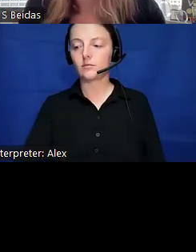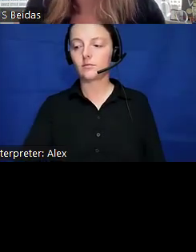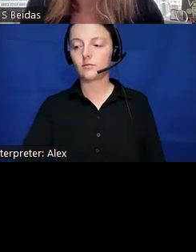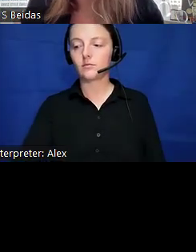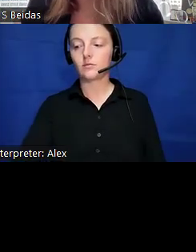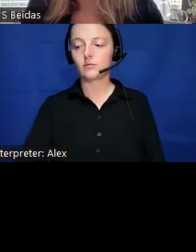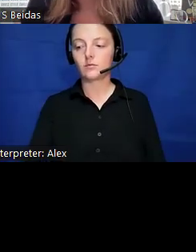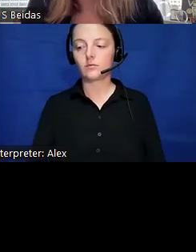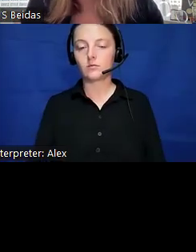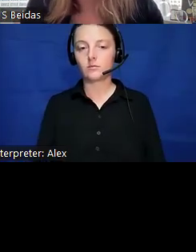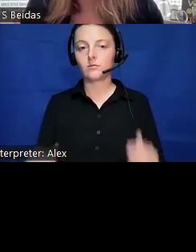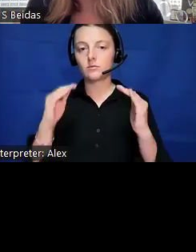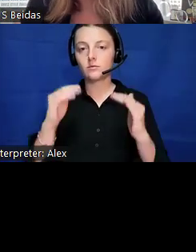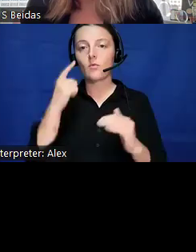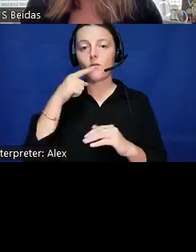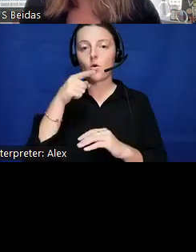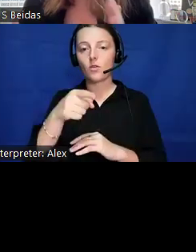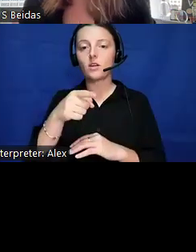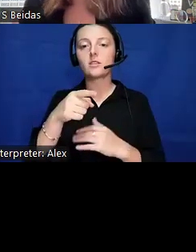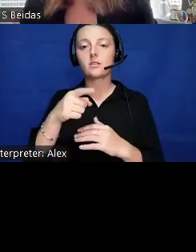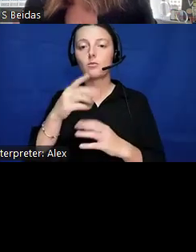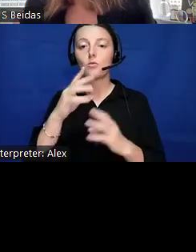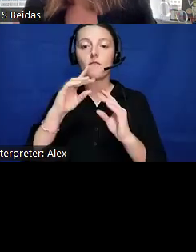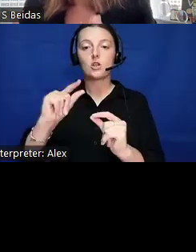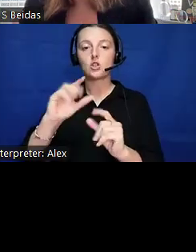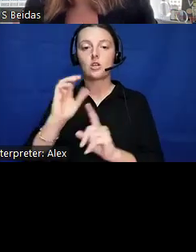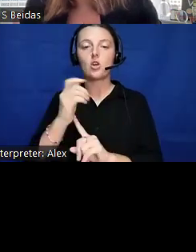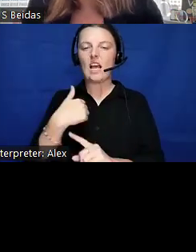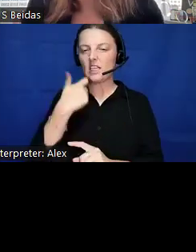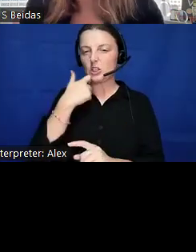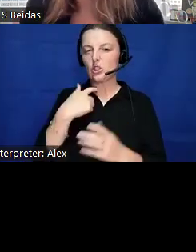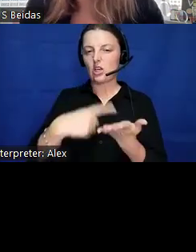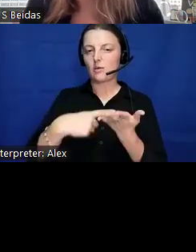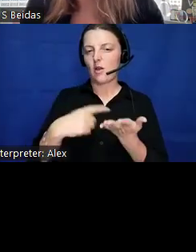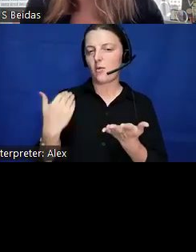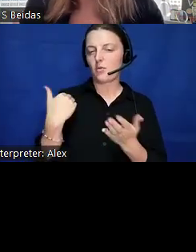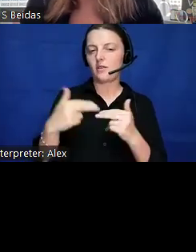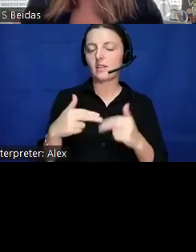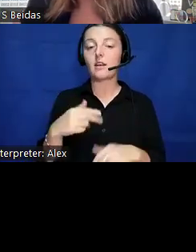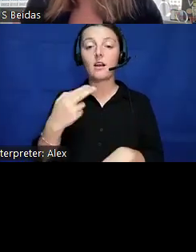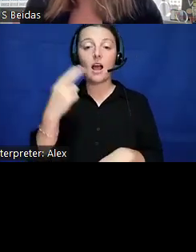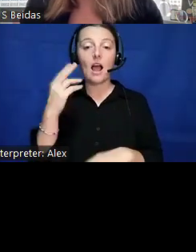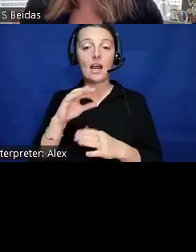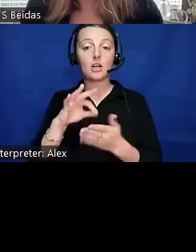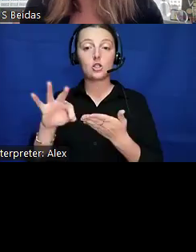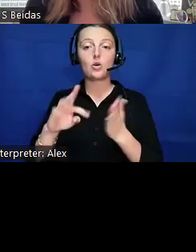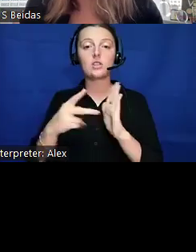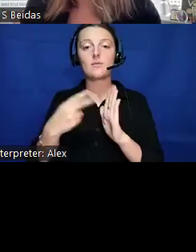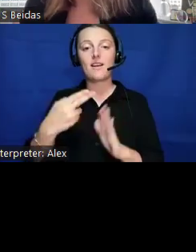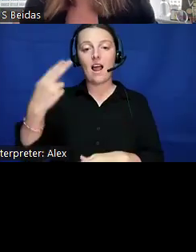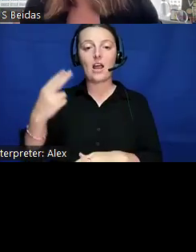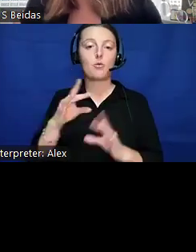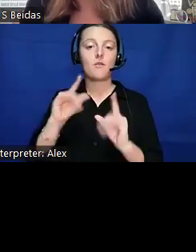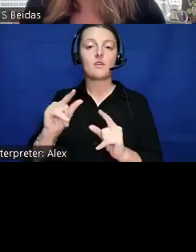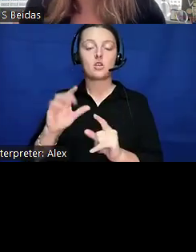same construct that I was just talking about in the previous slide. And higher scores mean higher proficiency culture. So 50 is